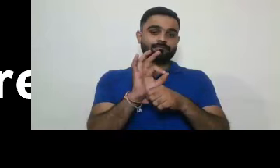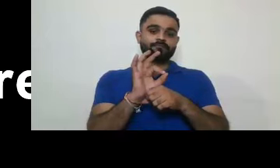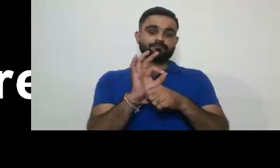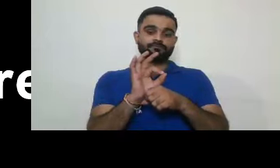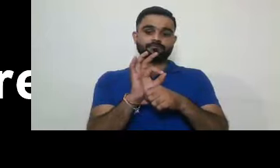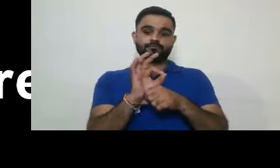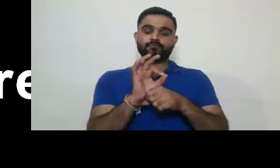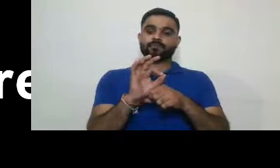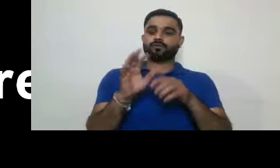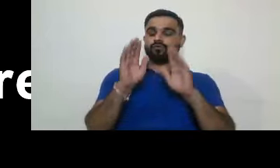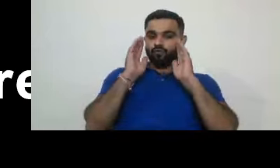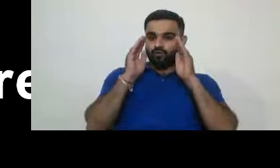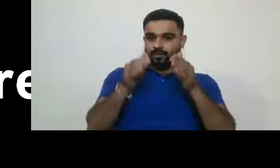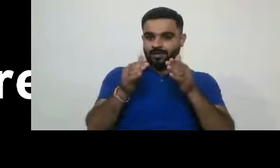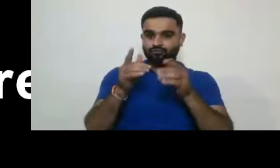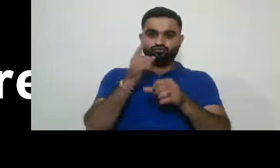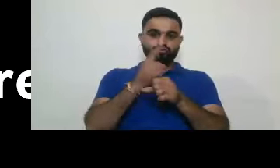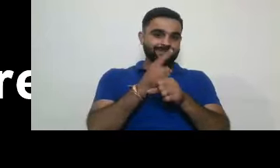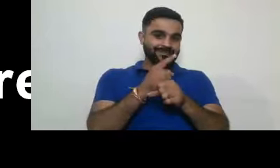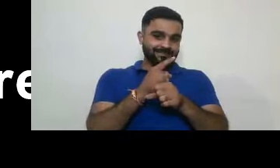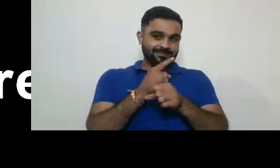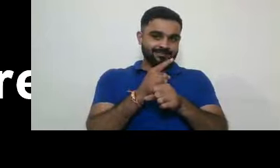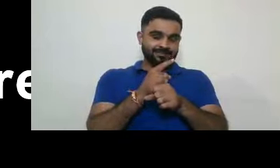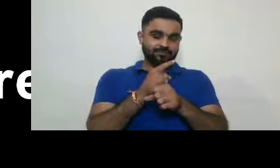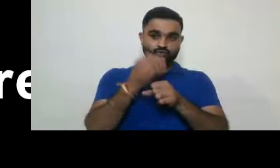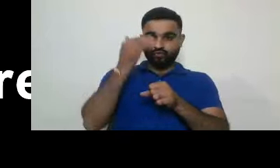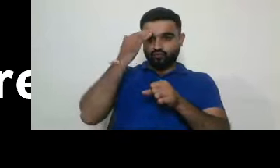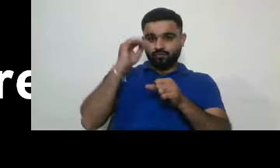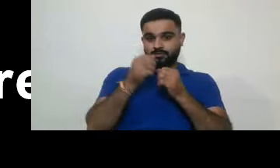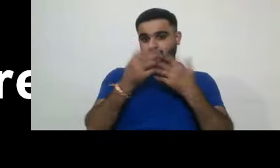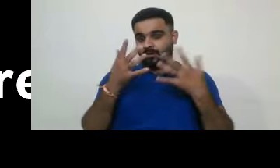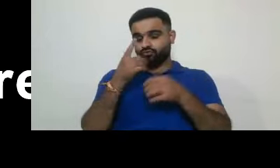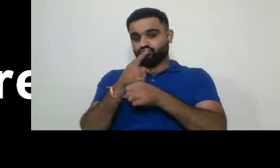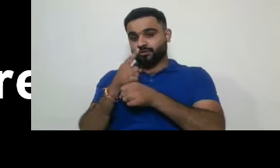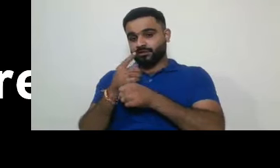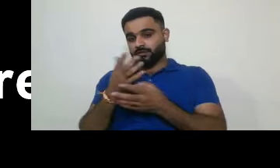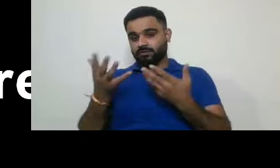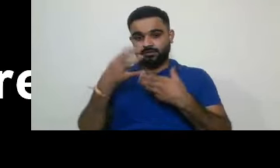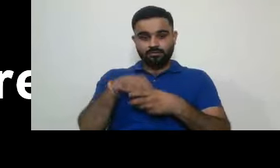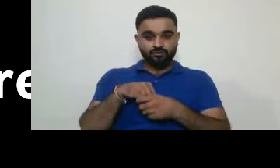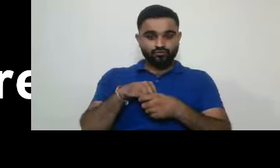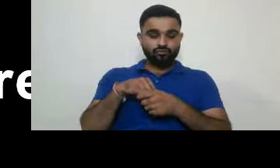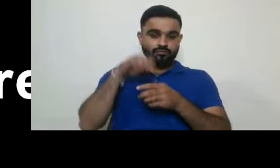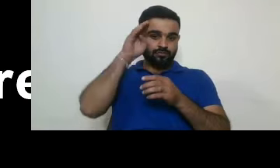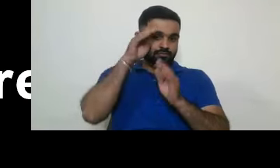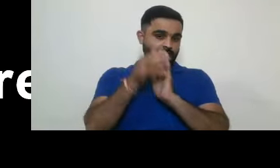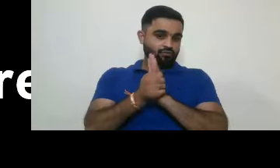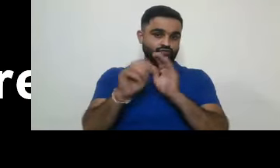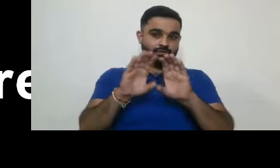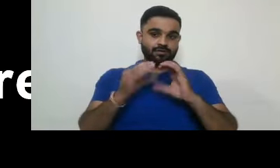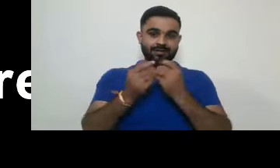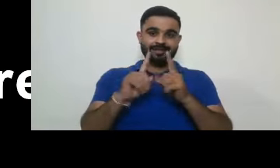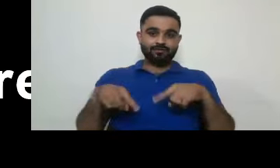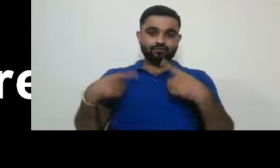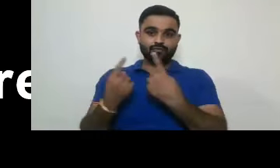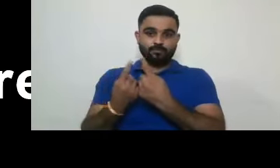it's least focused upon in teaching. So it's heartening to know that there are a lot of teachers, including the listening skill in the classroom. So let's see